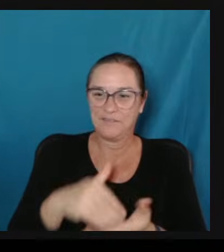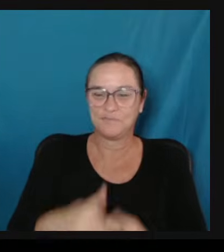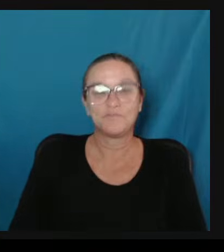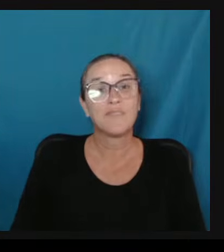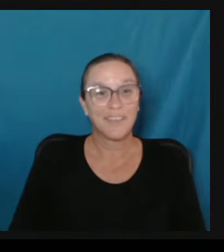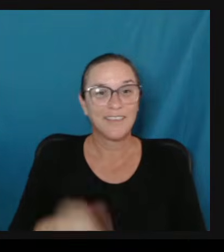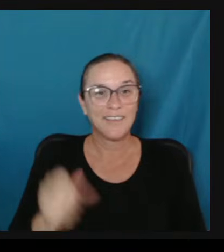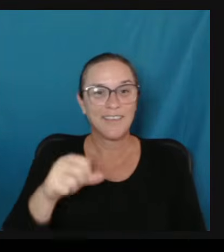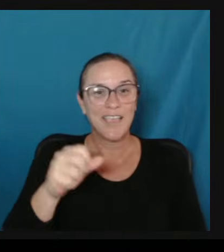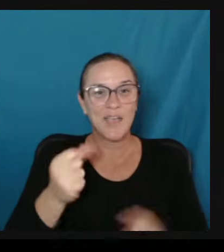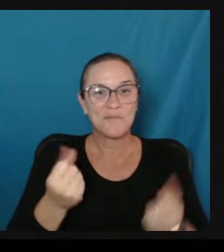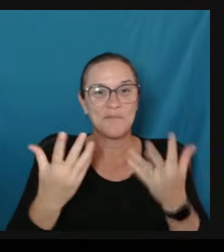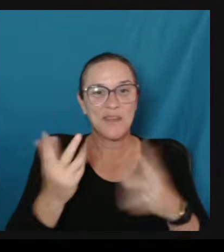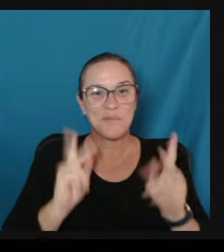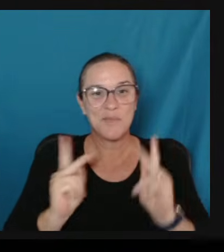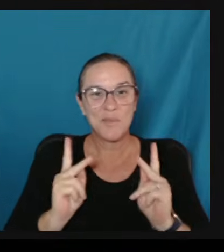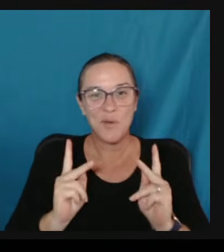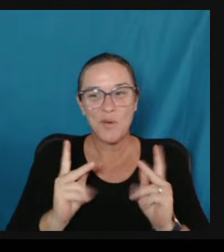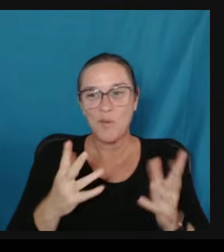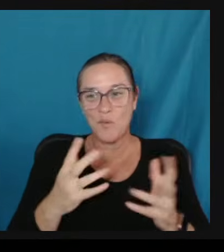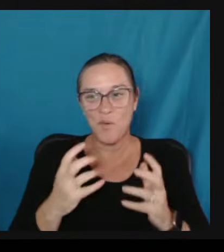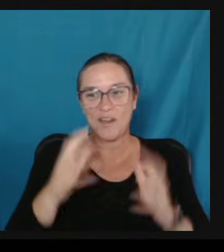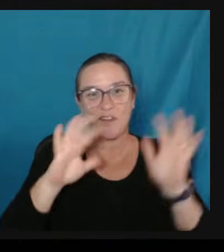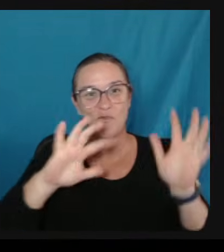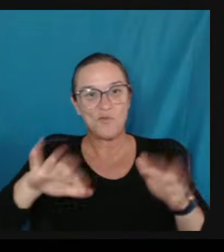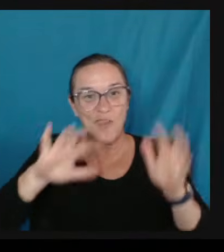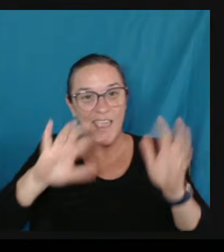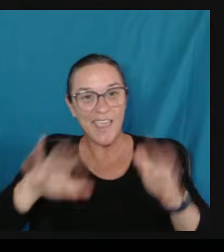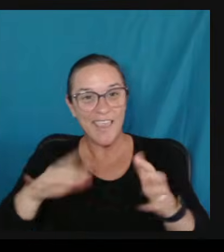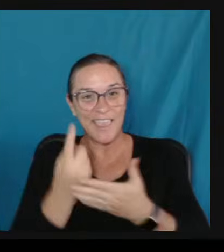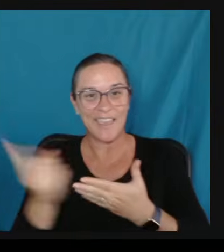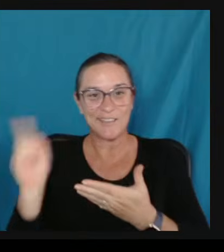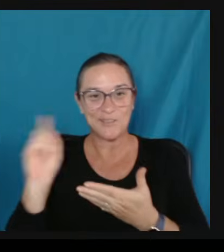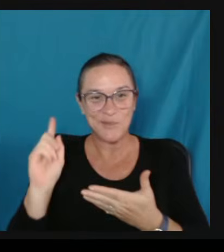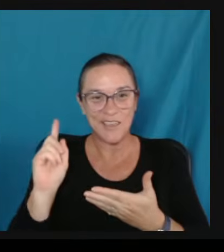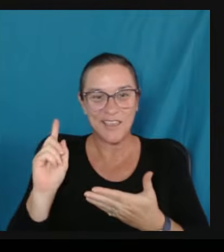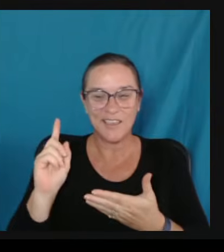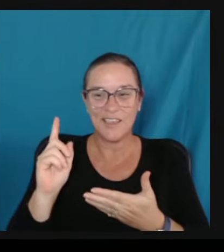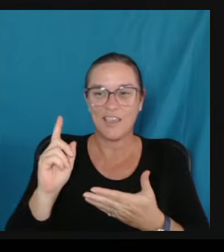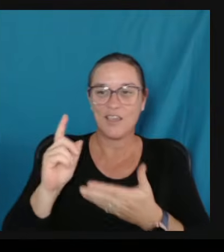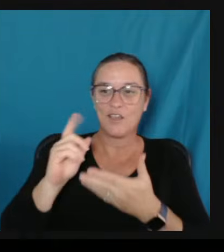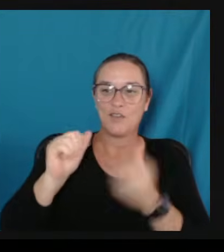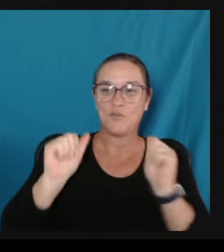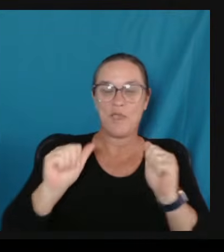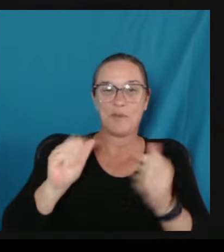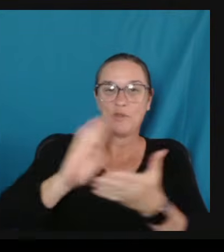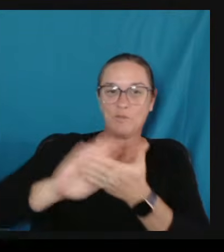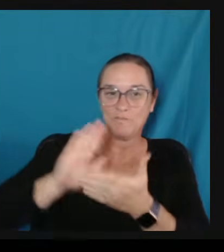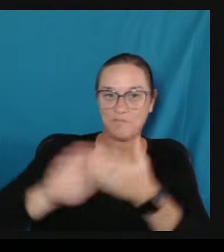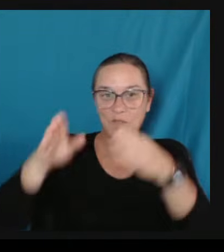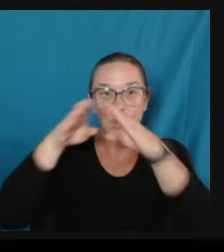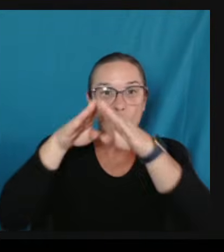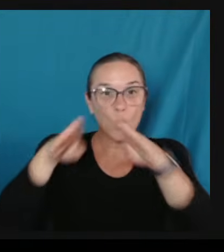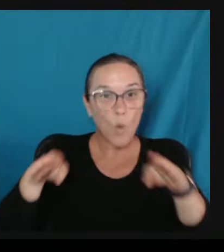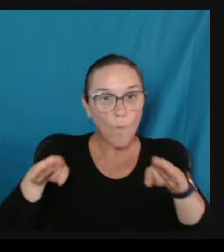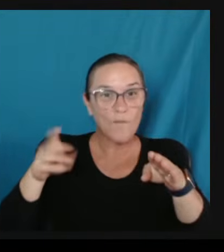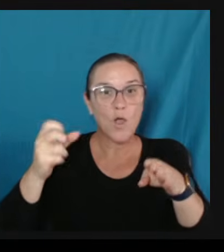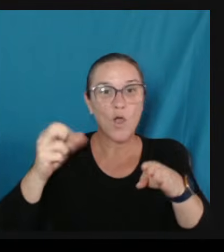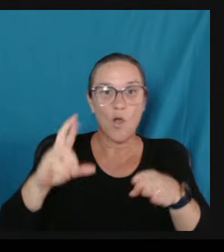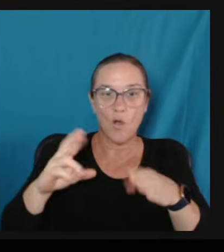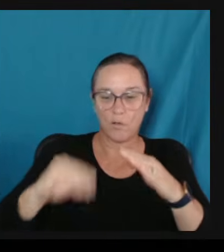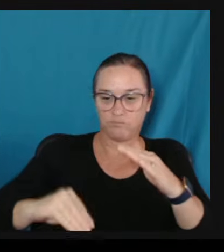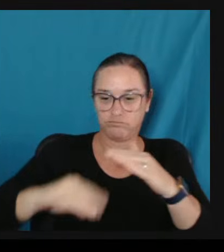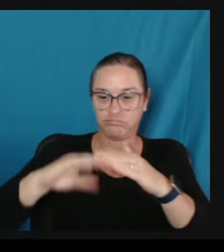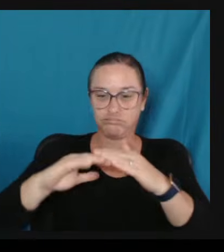people were hoping for some rainfall last week to either help clear off their roofs or to replenish their water supplies after